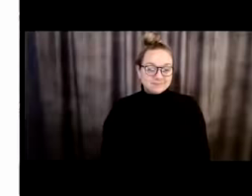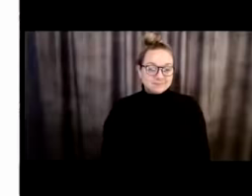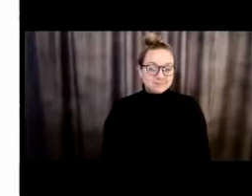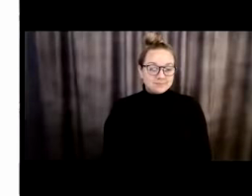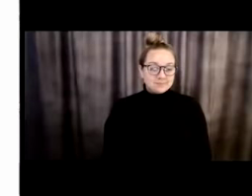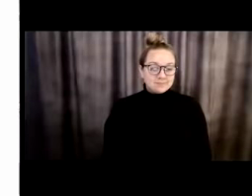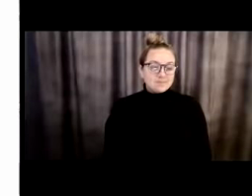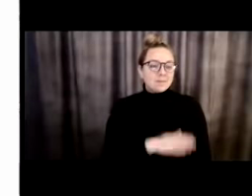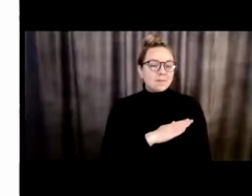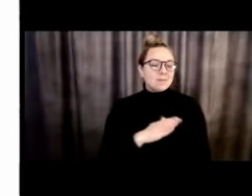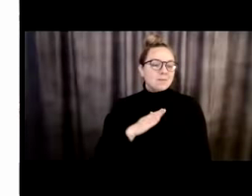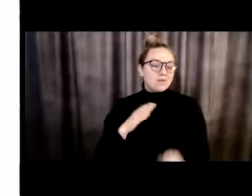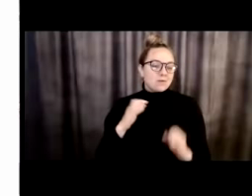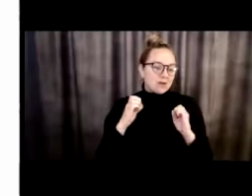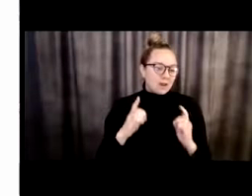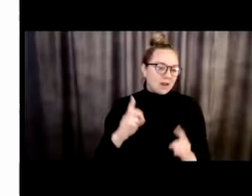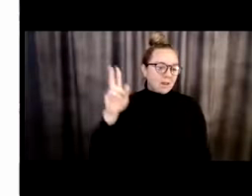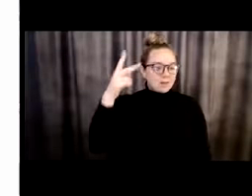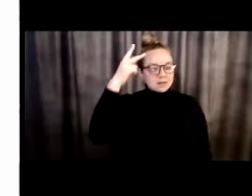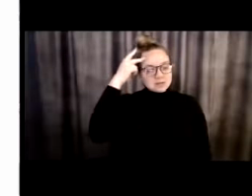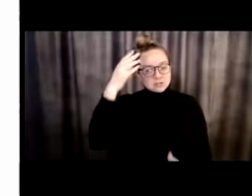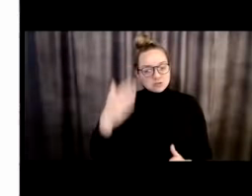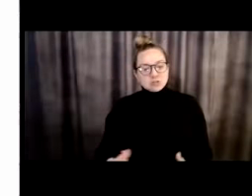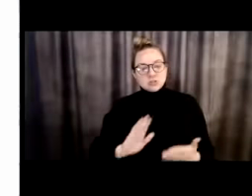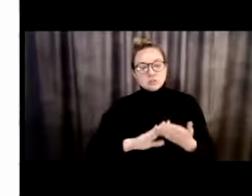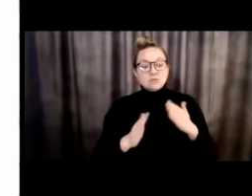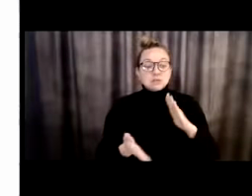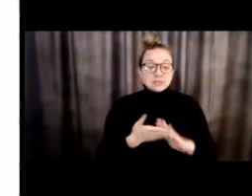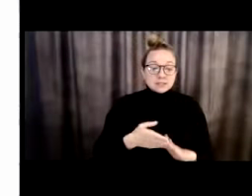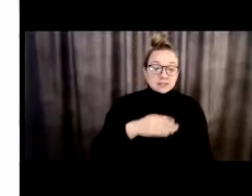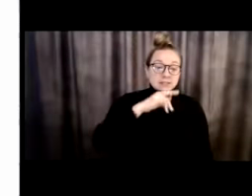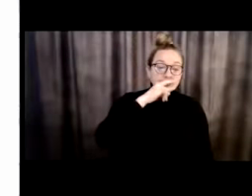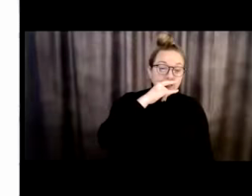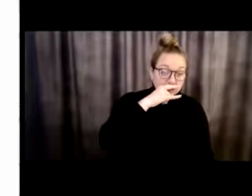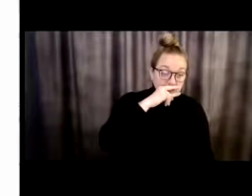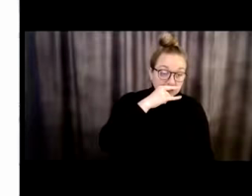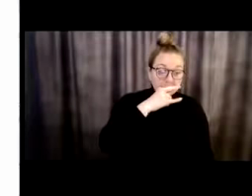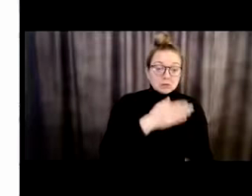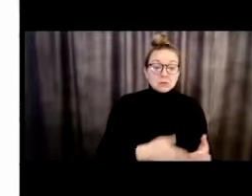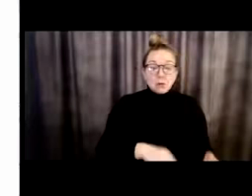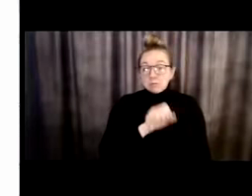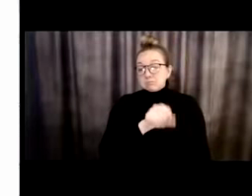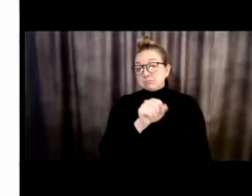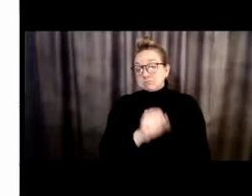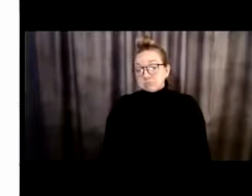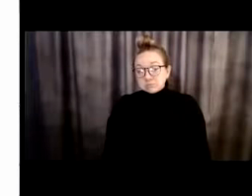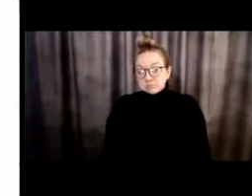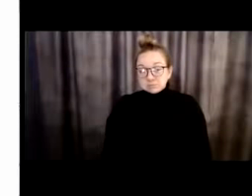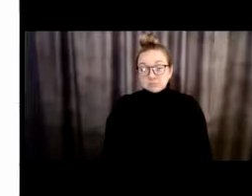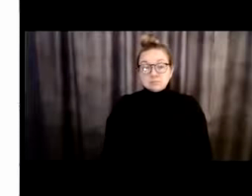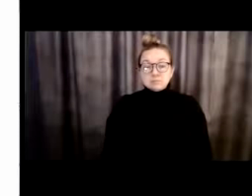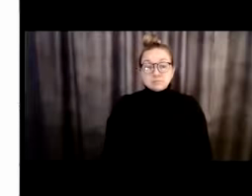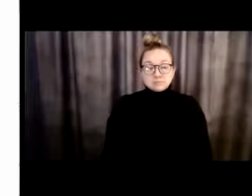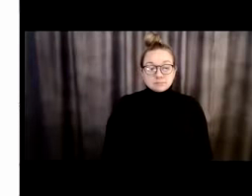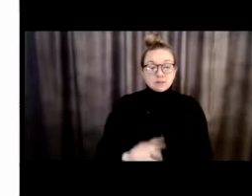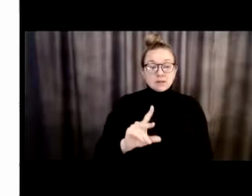Board of Ed, politicians, the community, kids. Some kids maybe need to be convinced. Deputy Superintendent